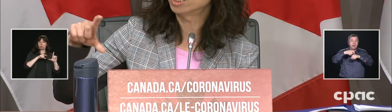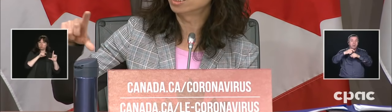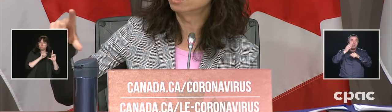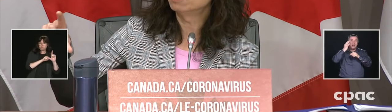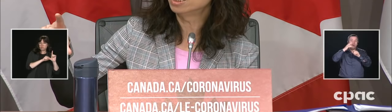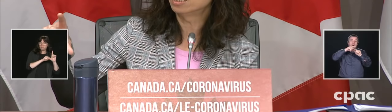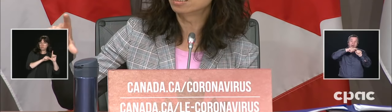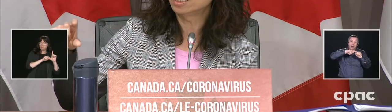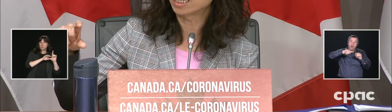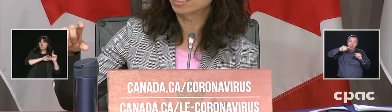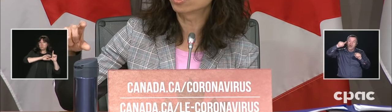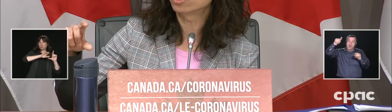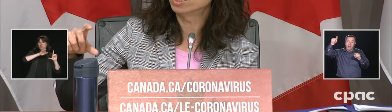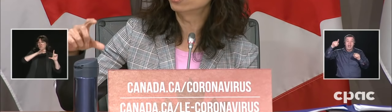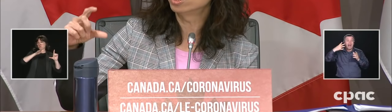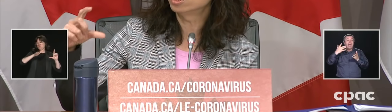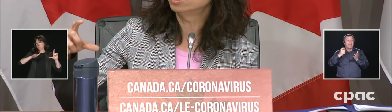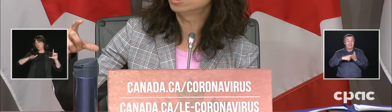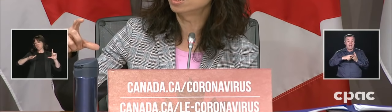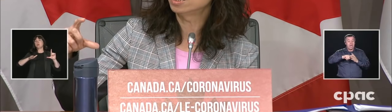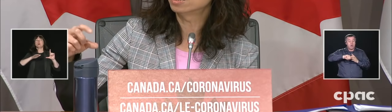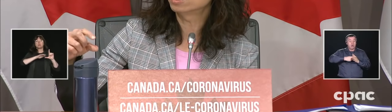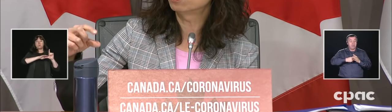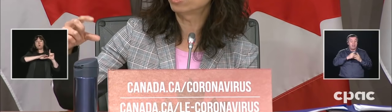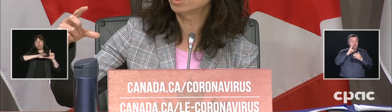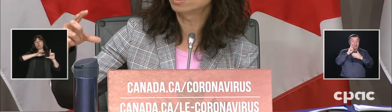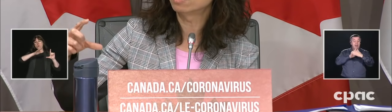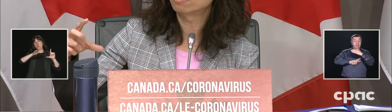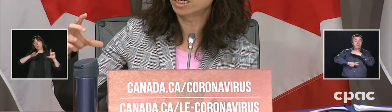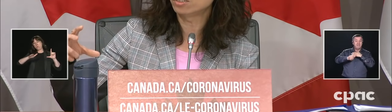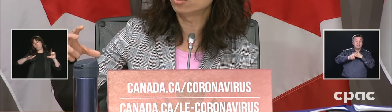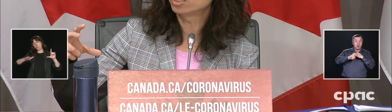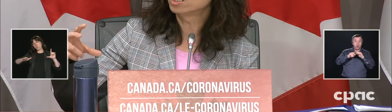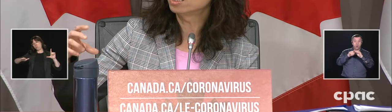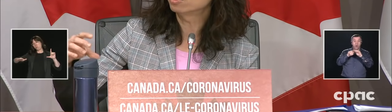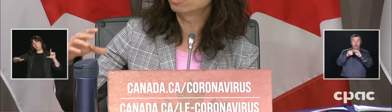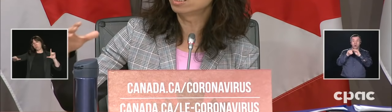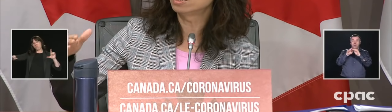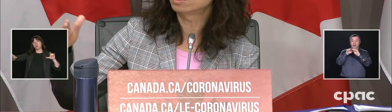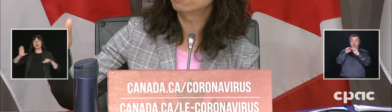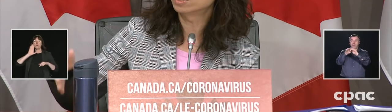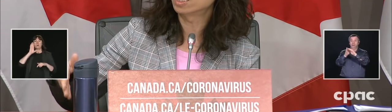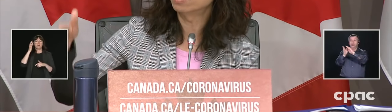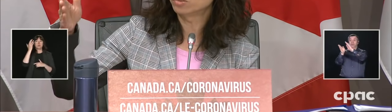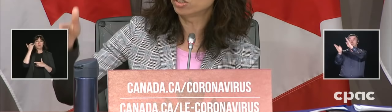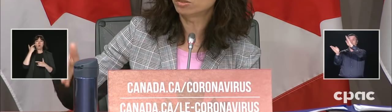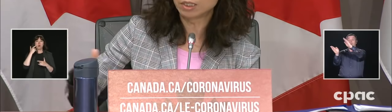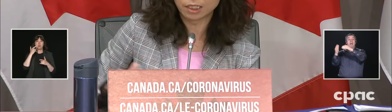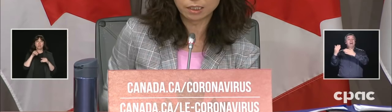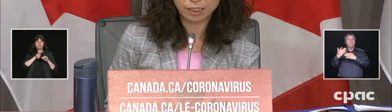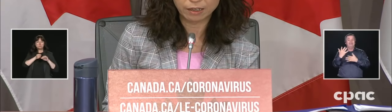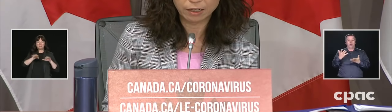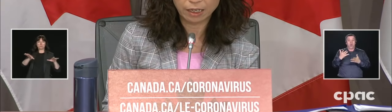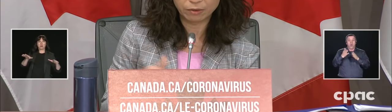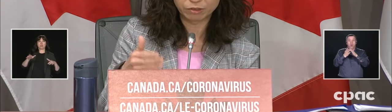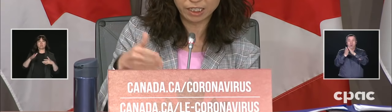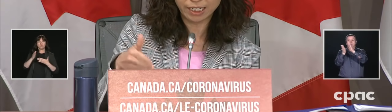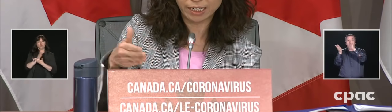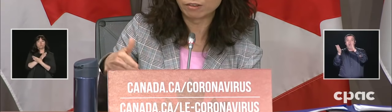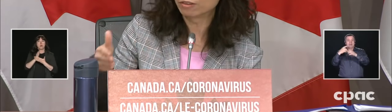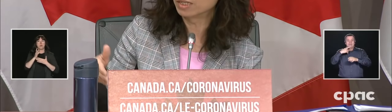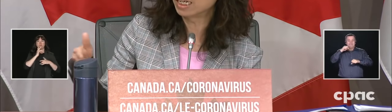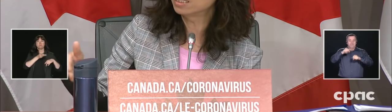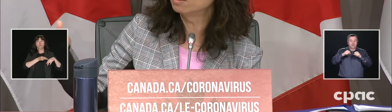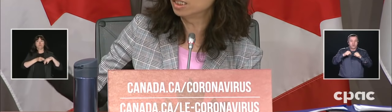curves widen because the actual uncertainty and the spread and the range increases over time. Just because every